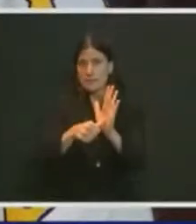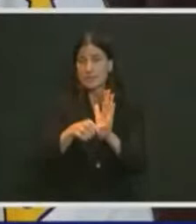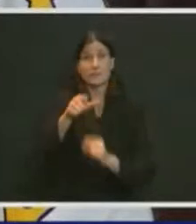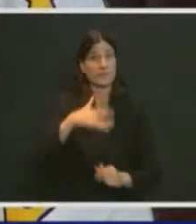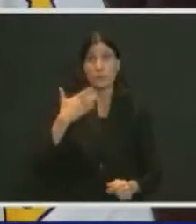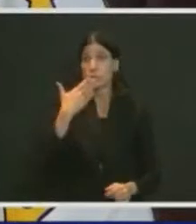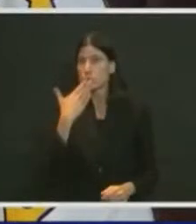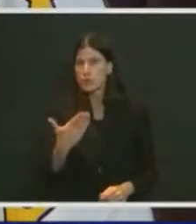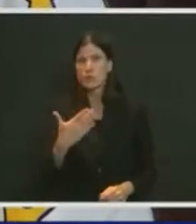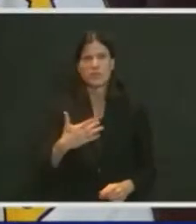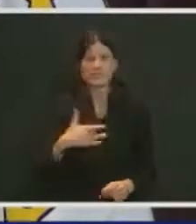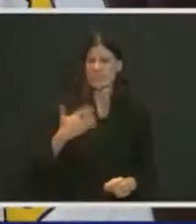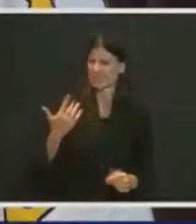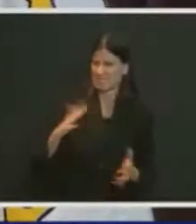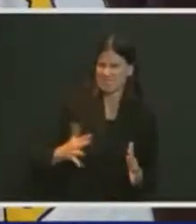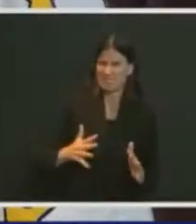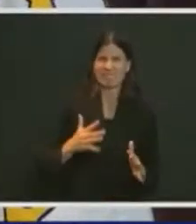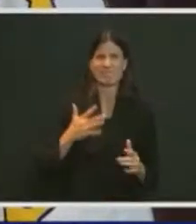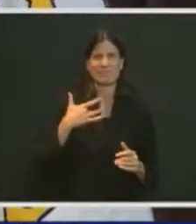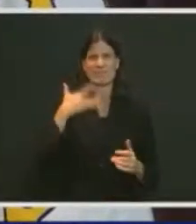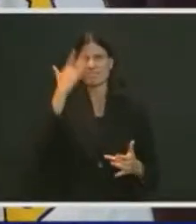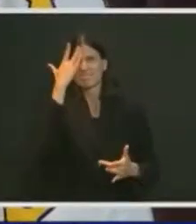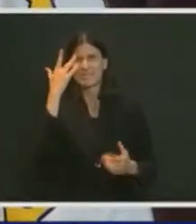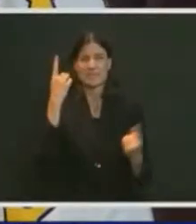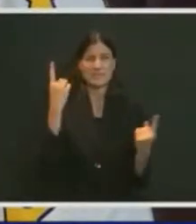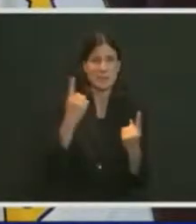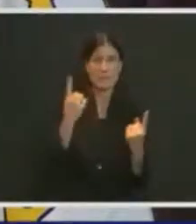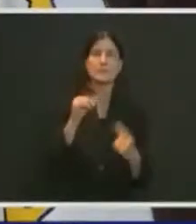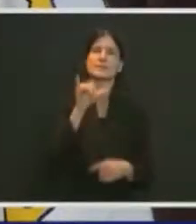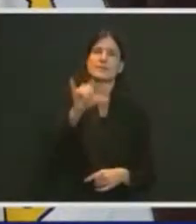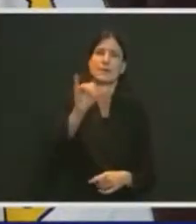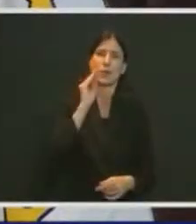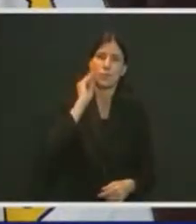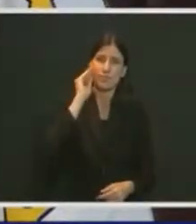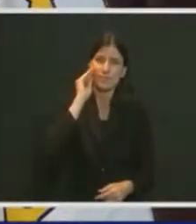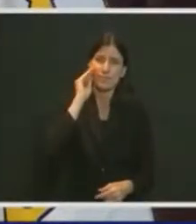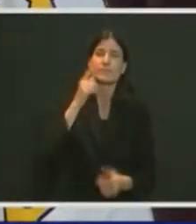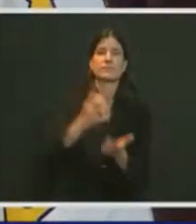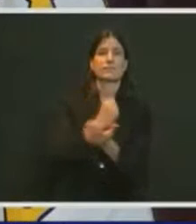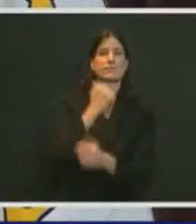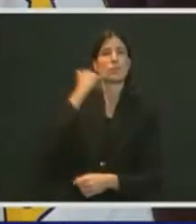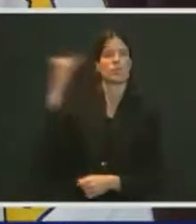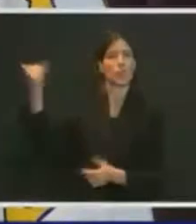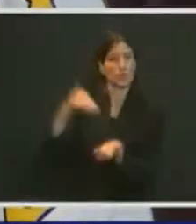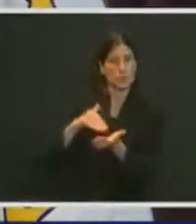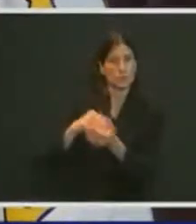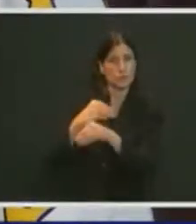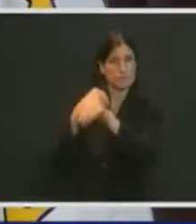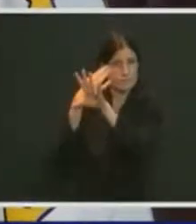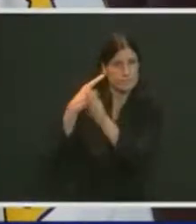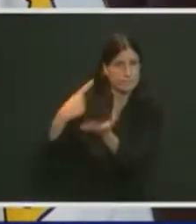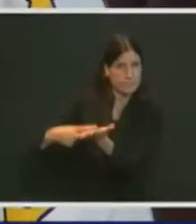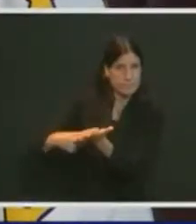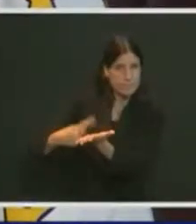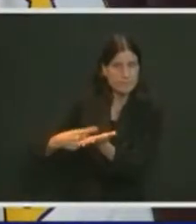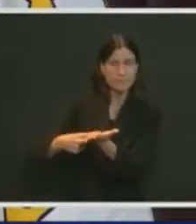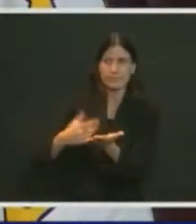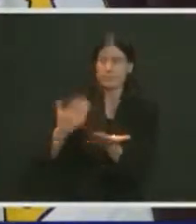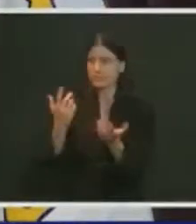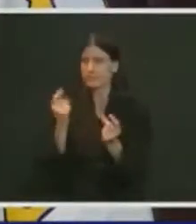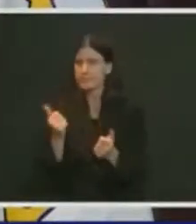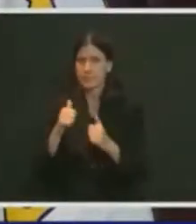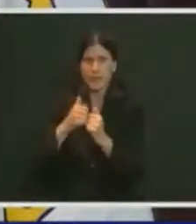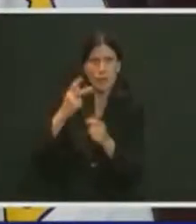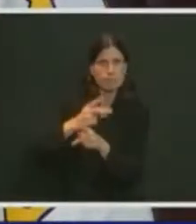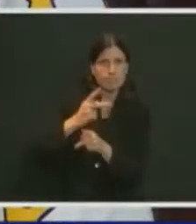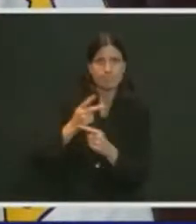there is important. Call your healthcare provider, call an urgent care center, get evaluated, and get